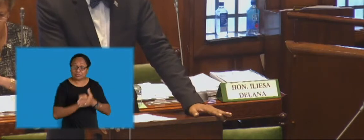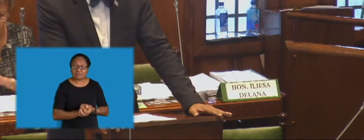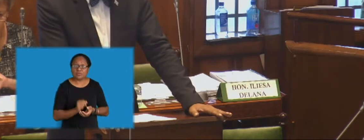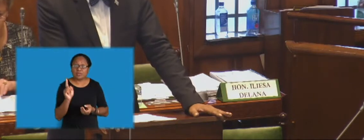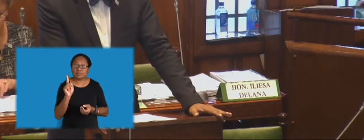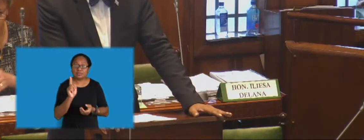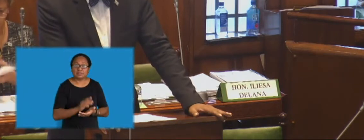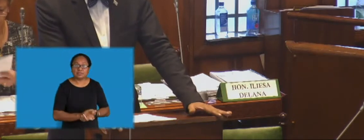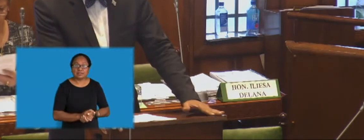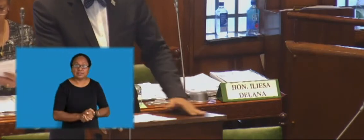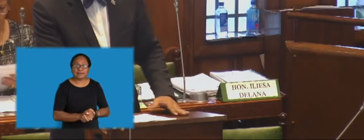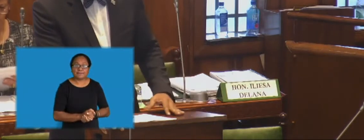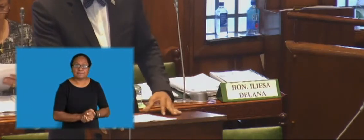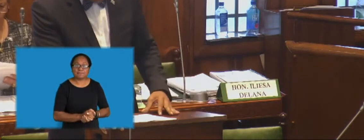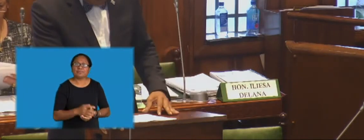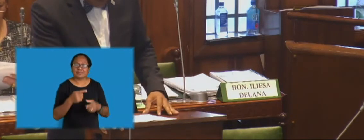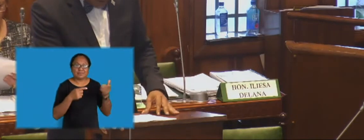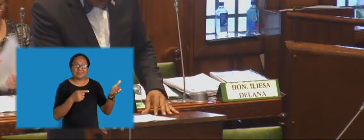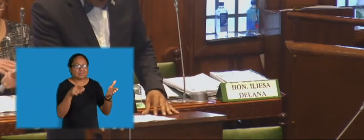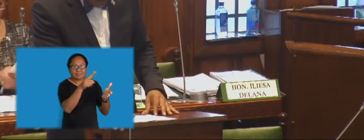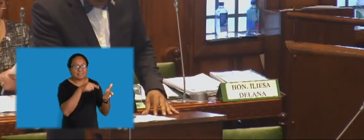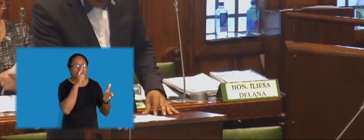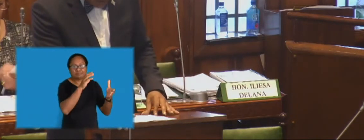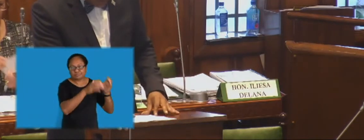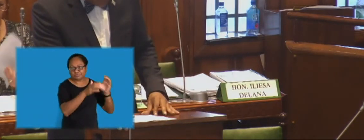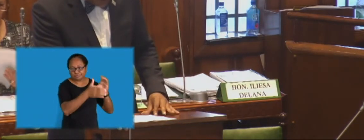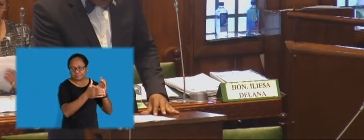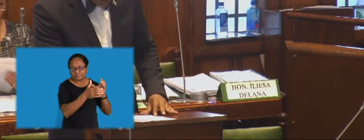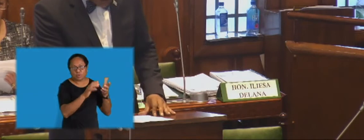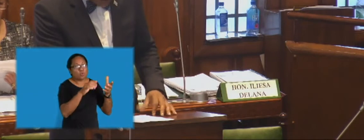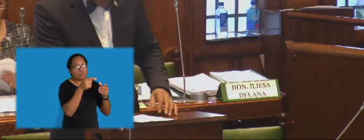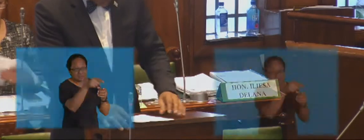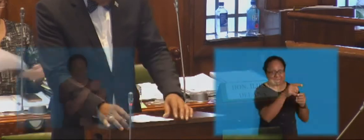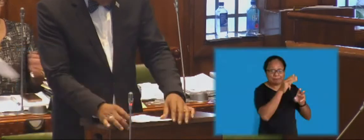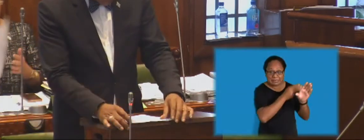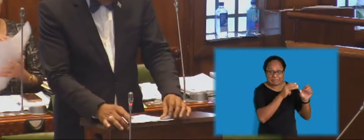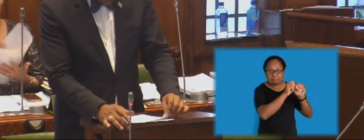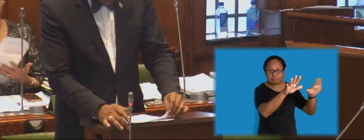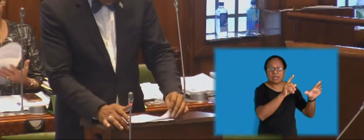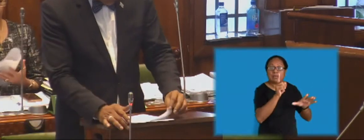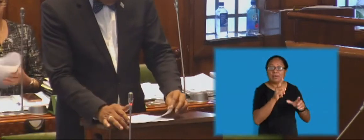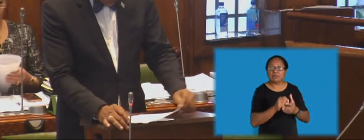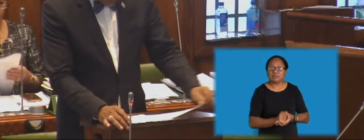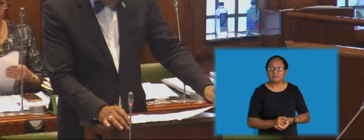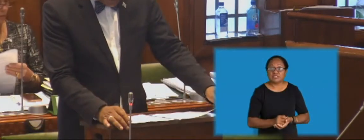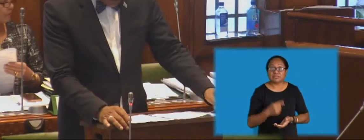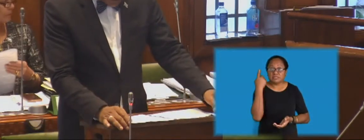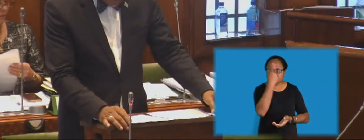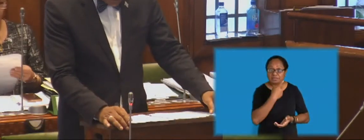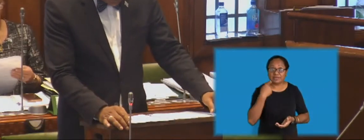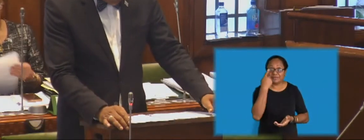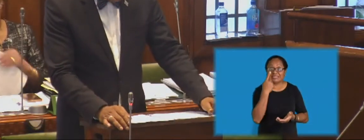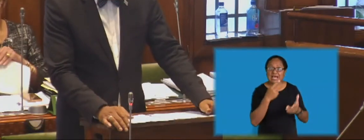House continue to be misinformed about and misinform others is PACER Plus. Madam